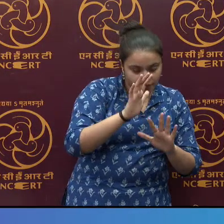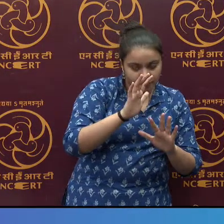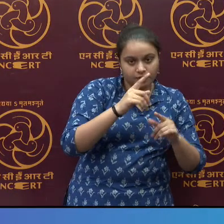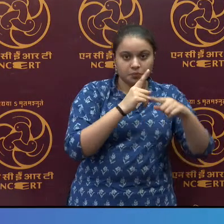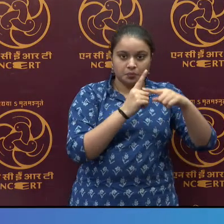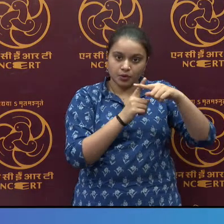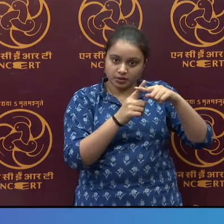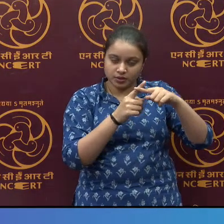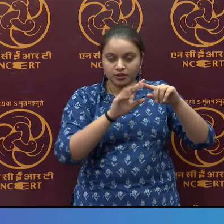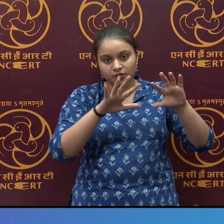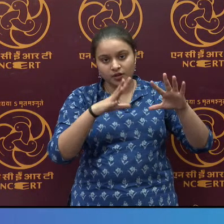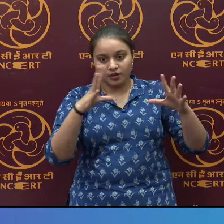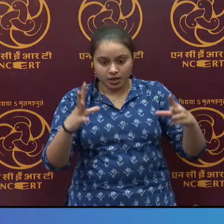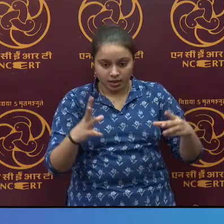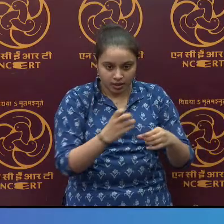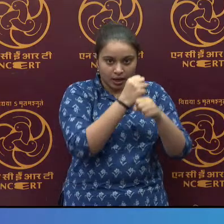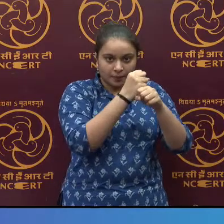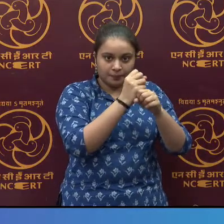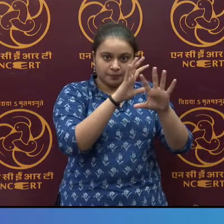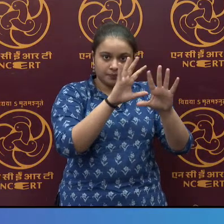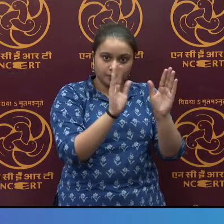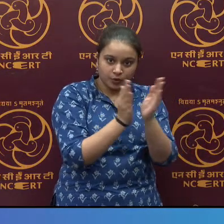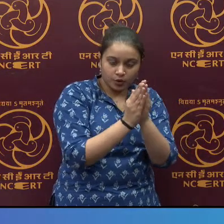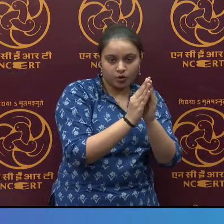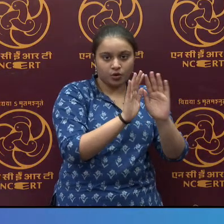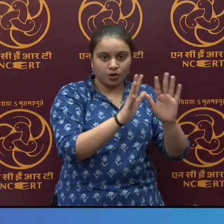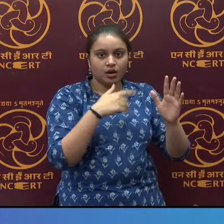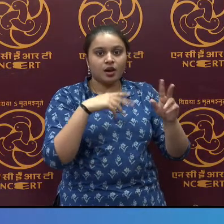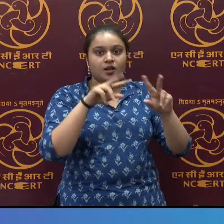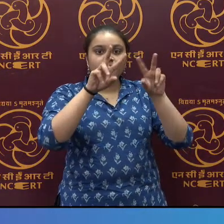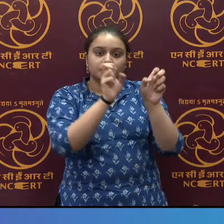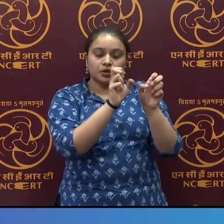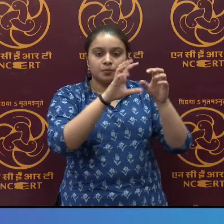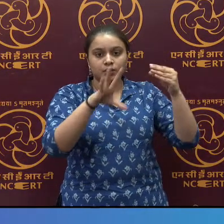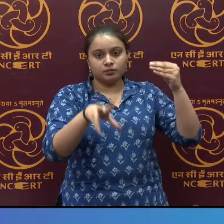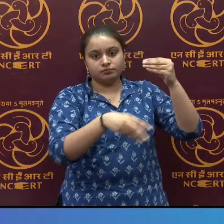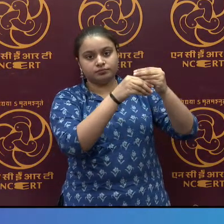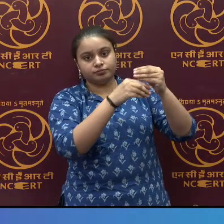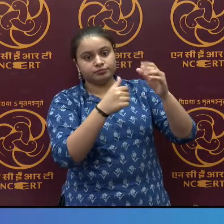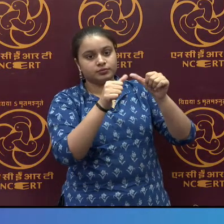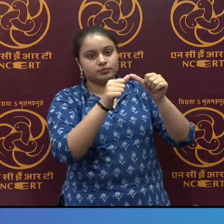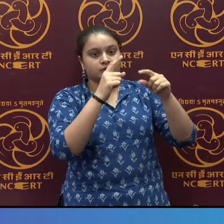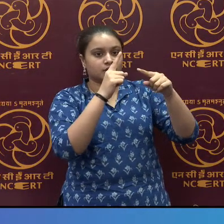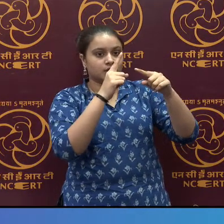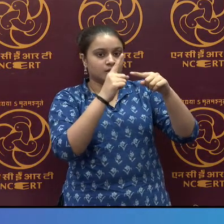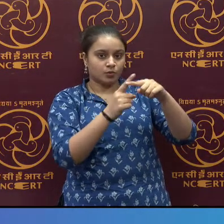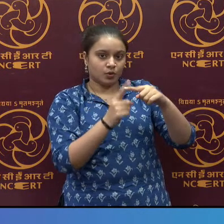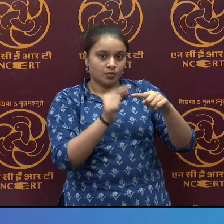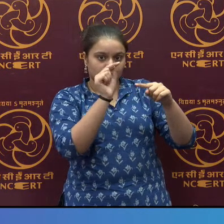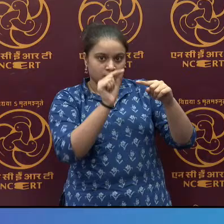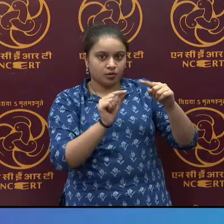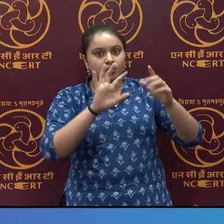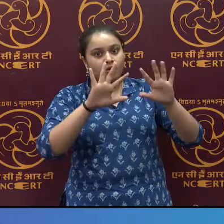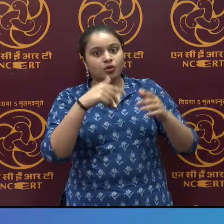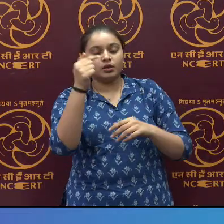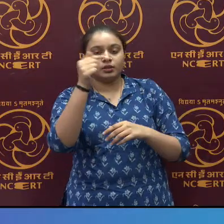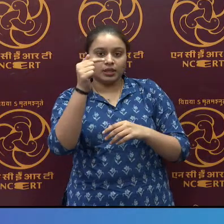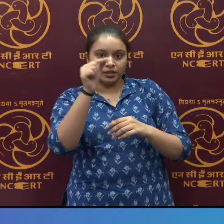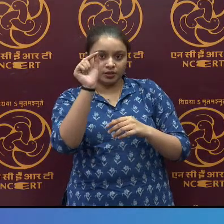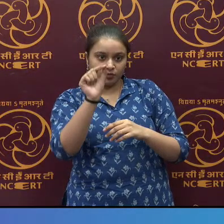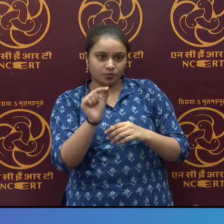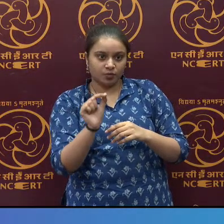advantages. So you club everything together under common topics, like advantages at one place, disadvantages at one